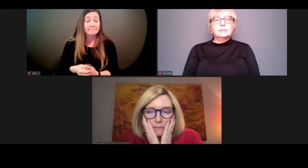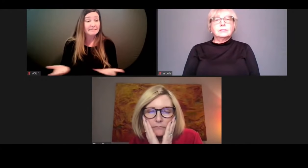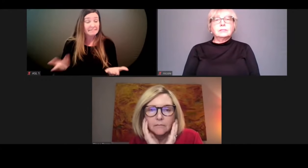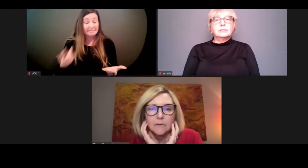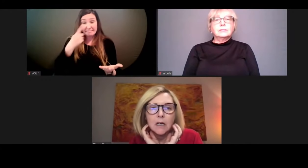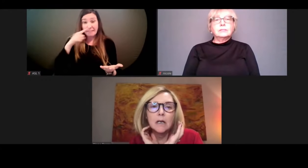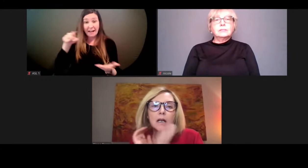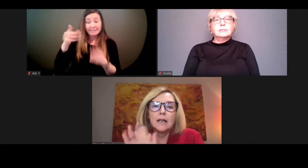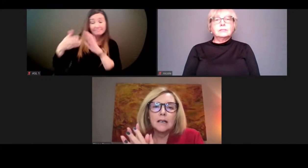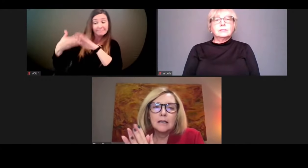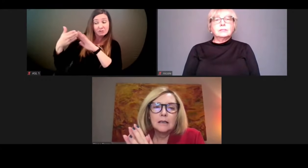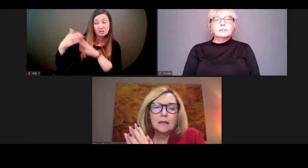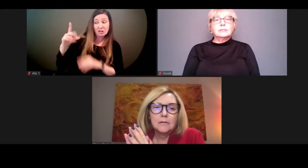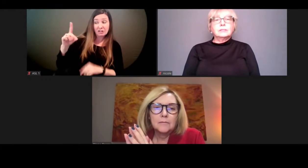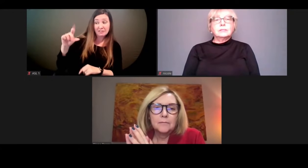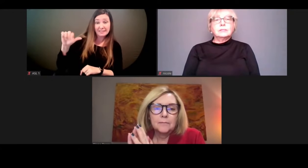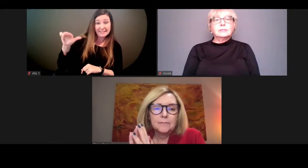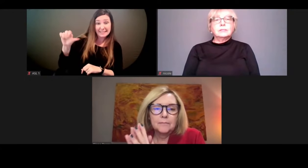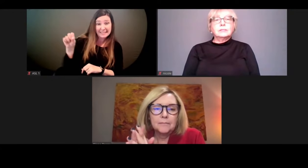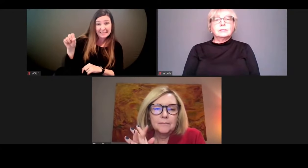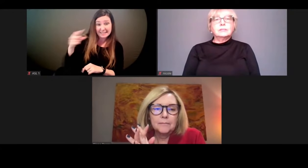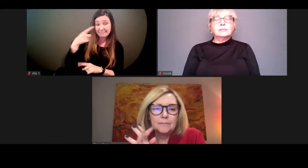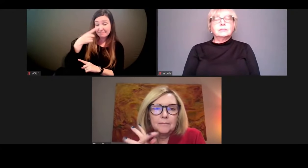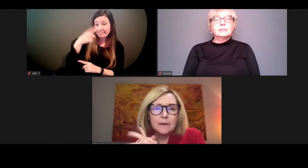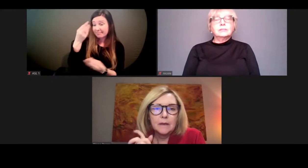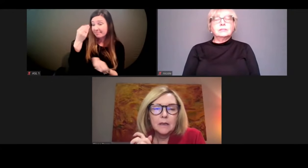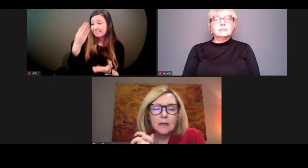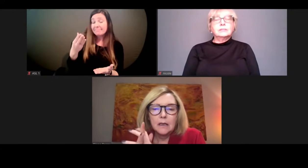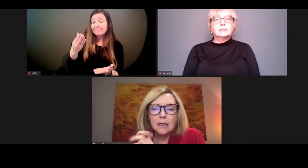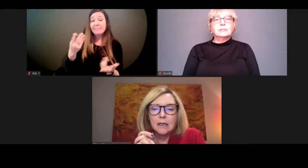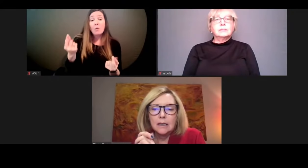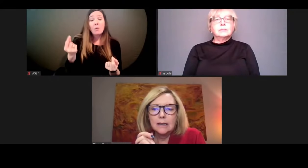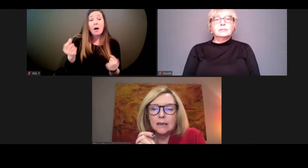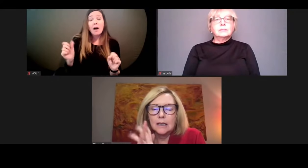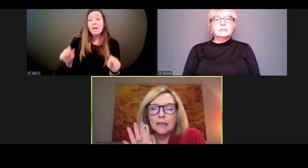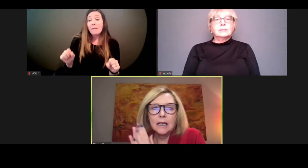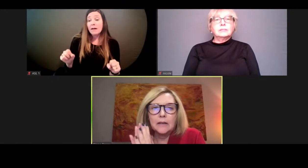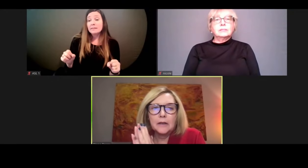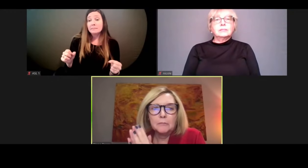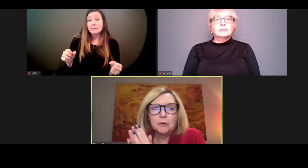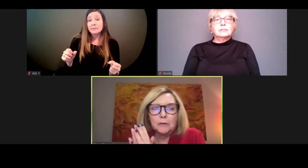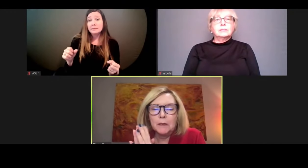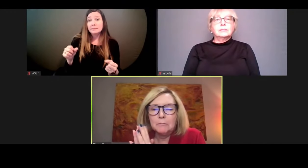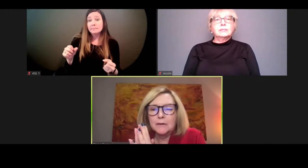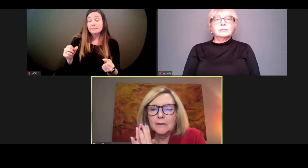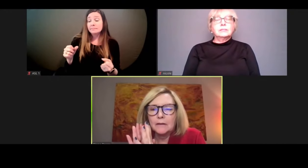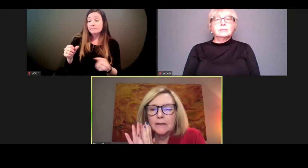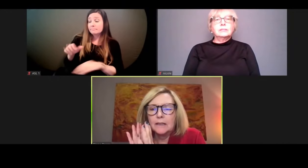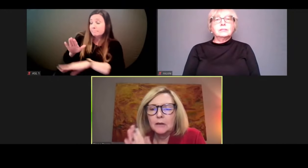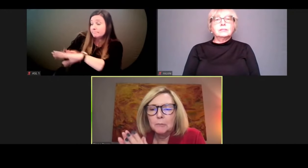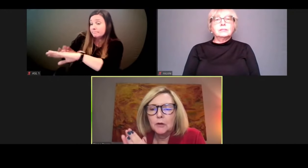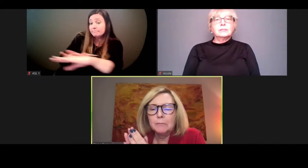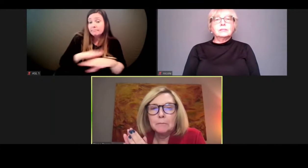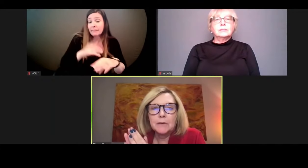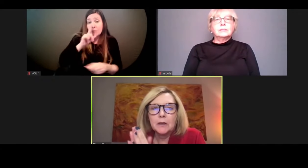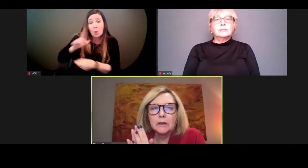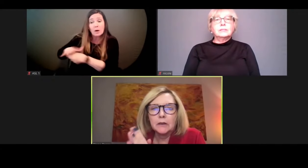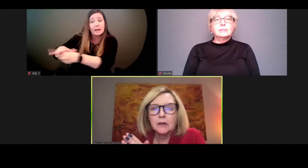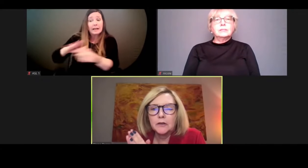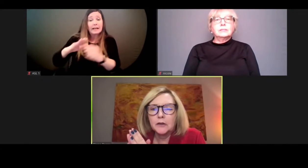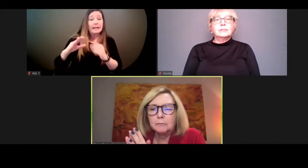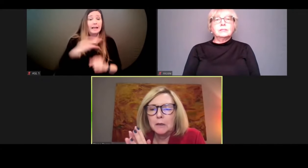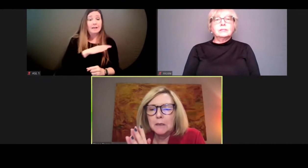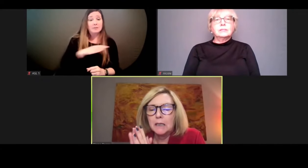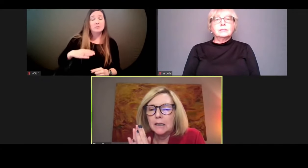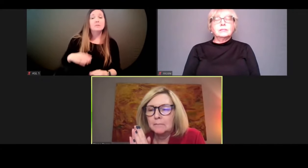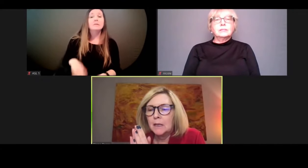direction as to what other councillors would be important to ask a question. Members, there are board members on the call